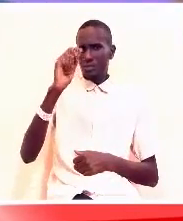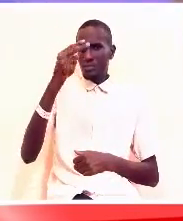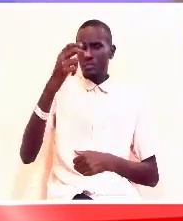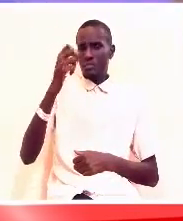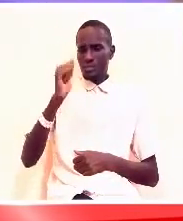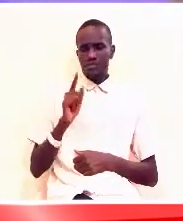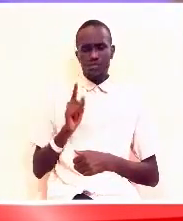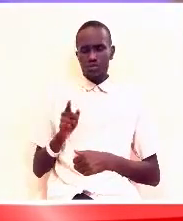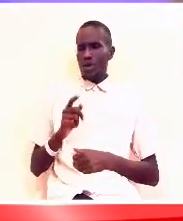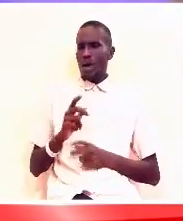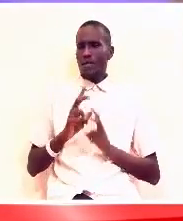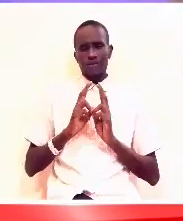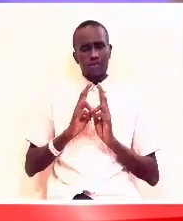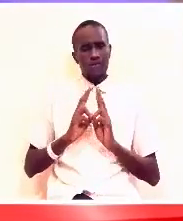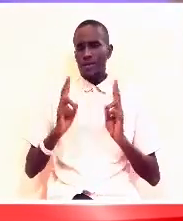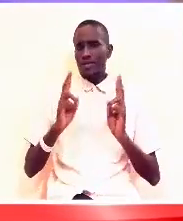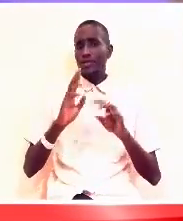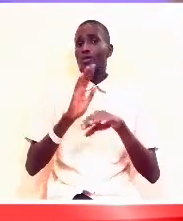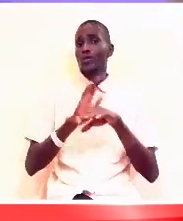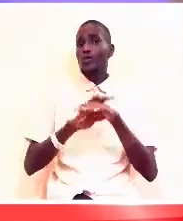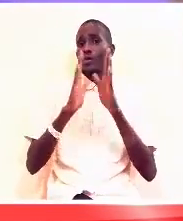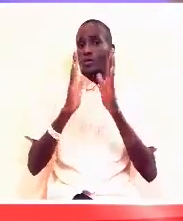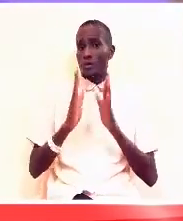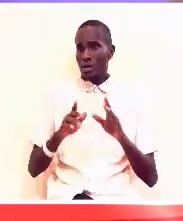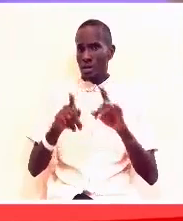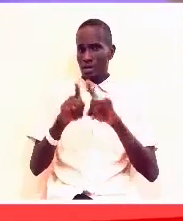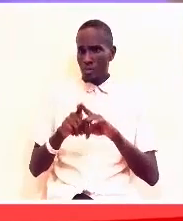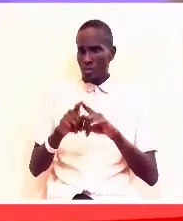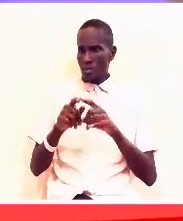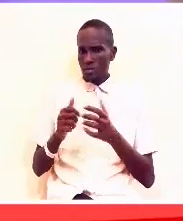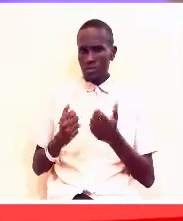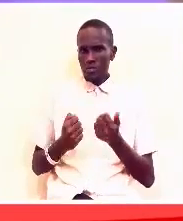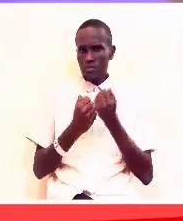price in the struggle for second liberation of this country.